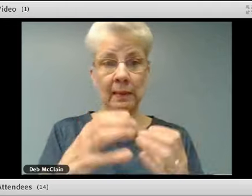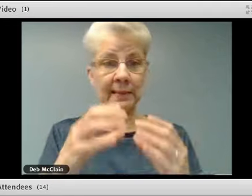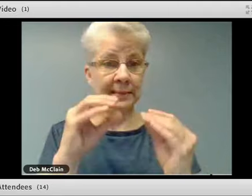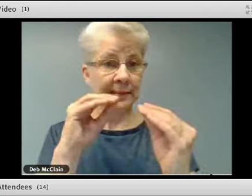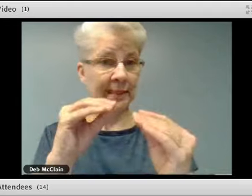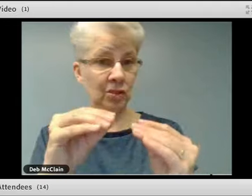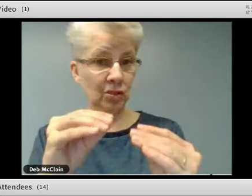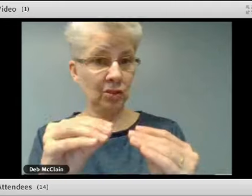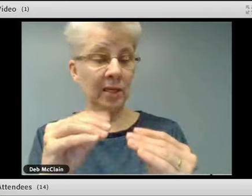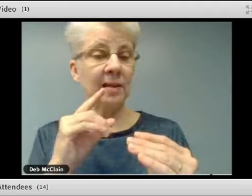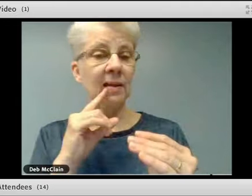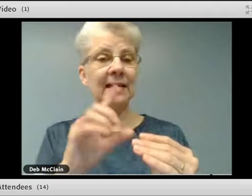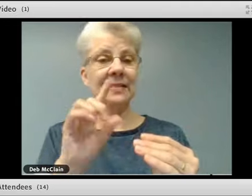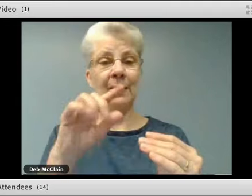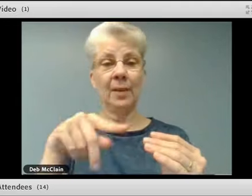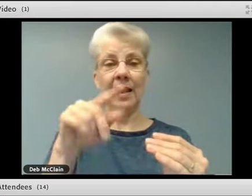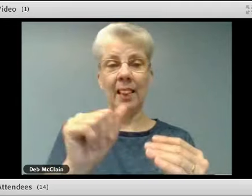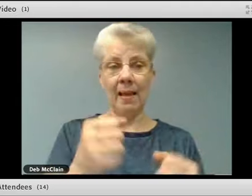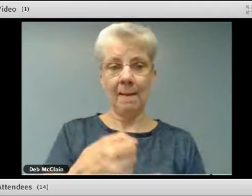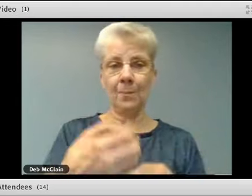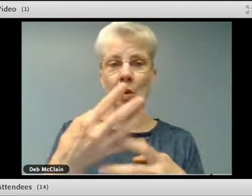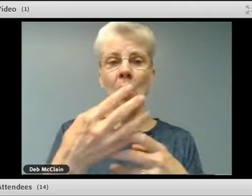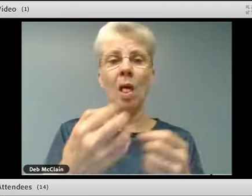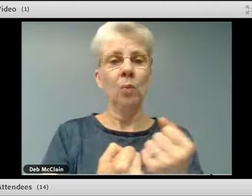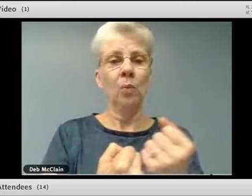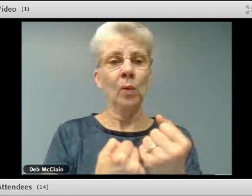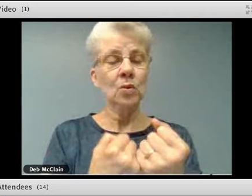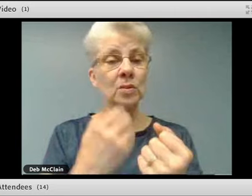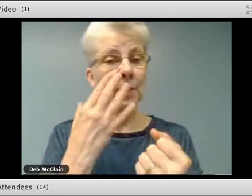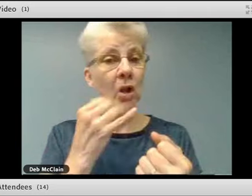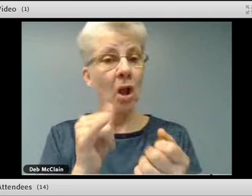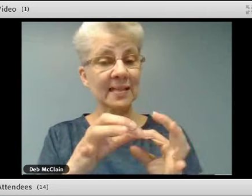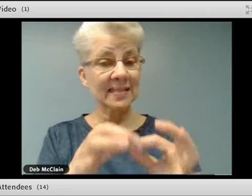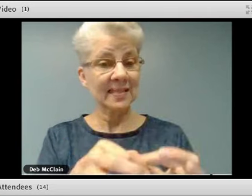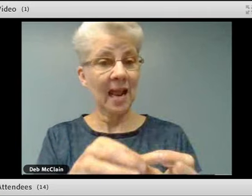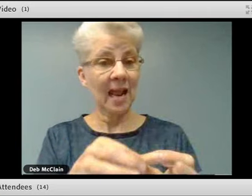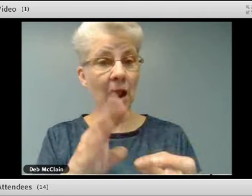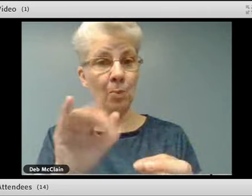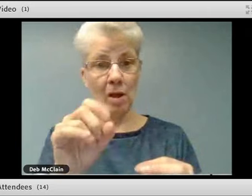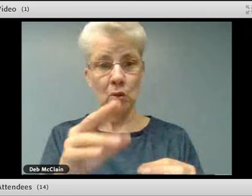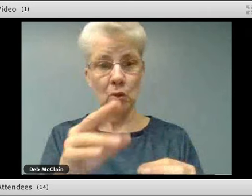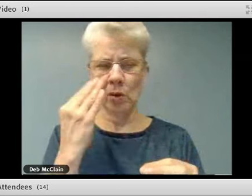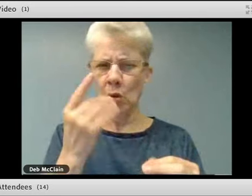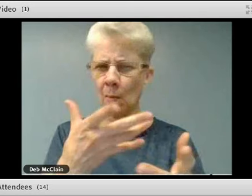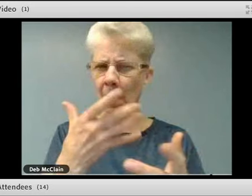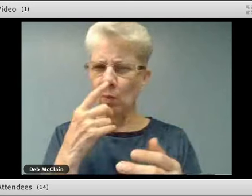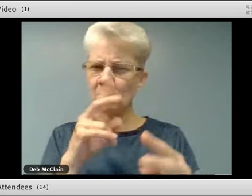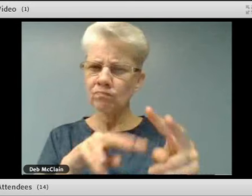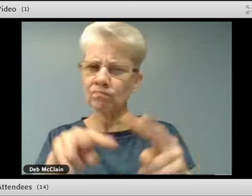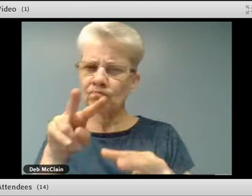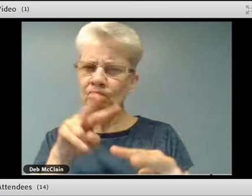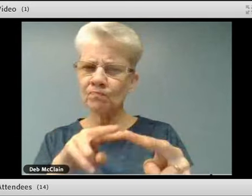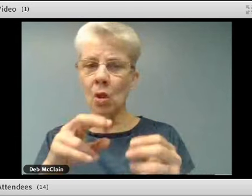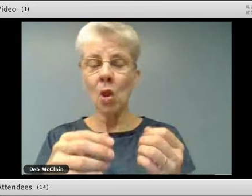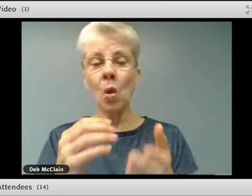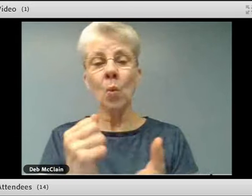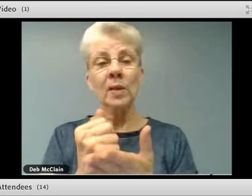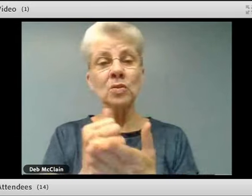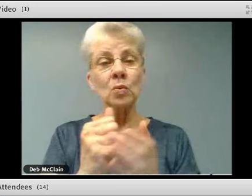the sources in DPLA. And because it is tied to the browser and we know that you might want to take the resources with